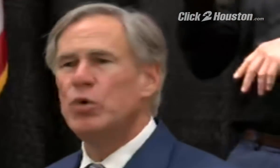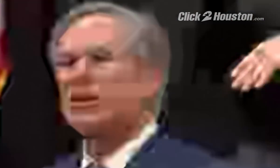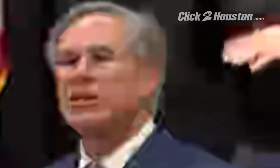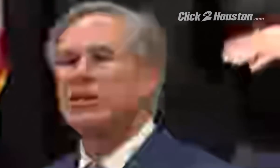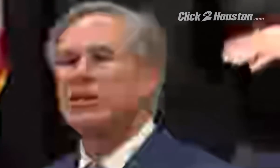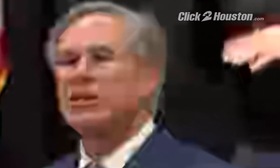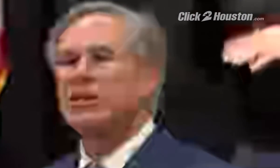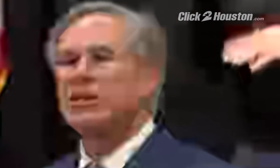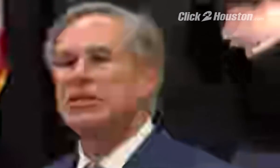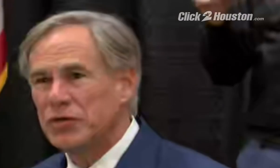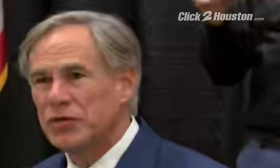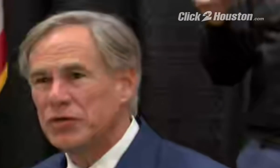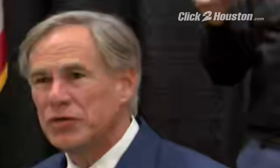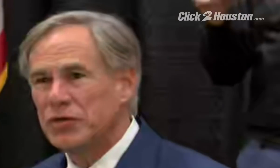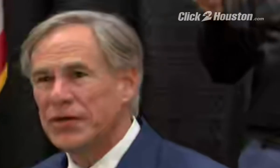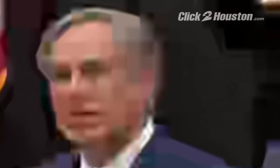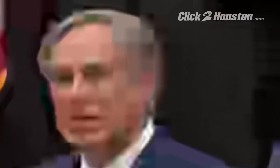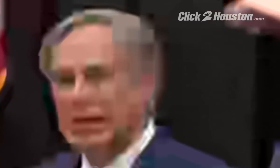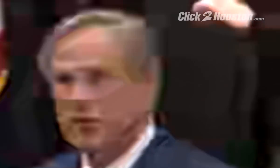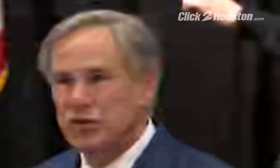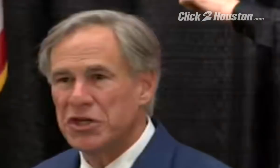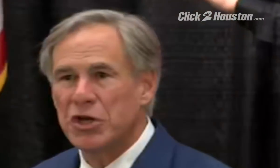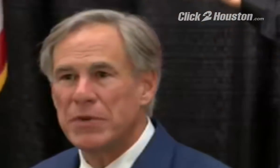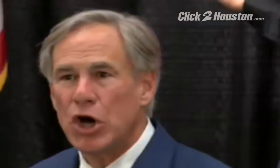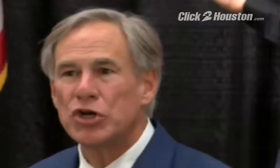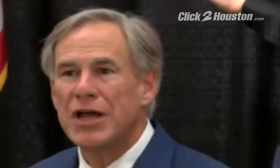disease, no one can see, and so they cannot see the